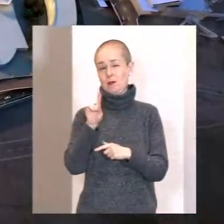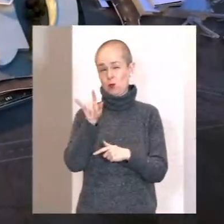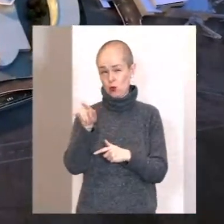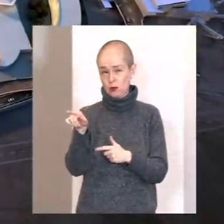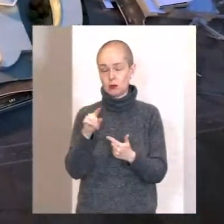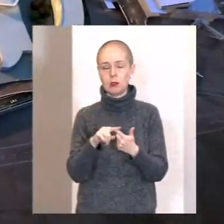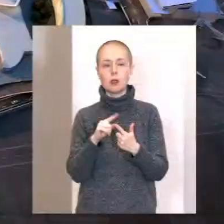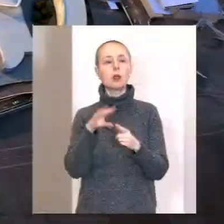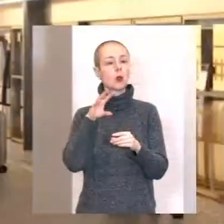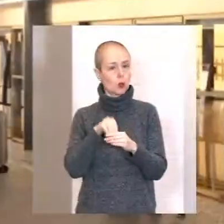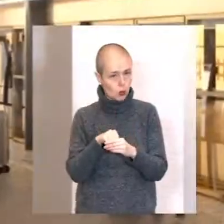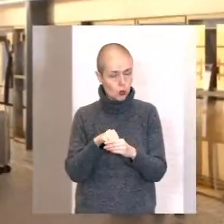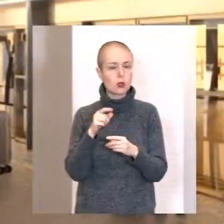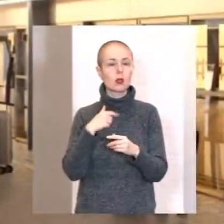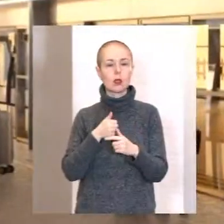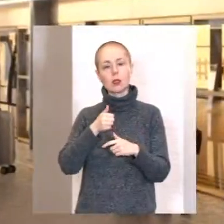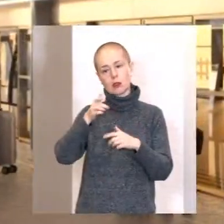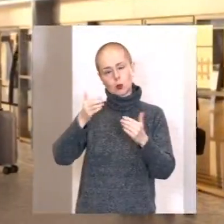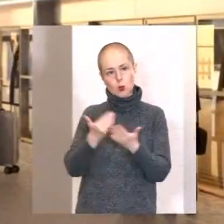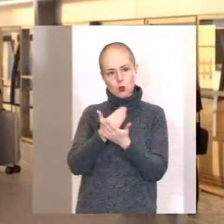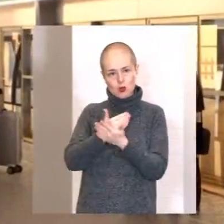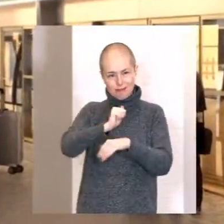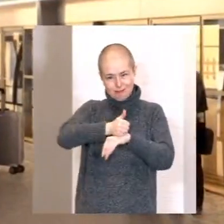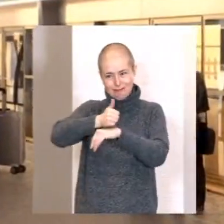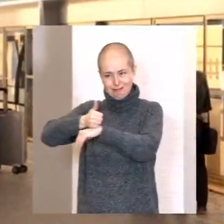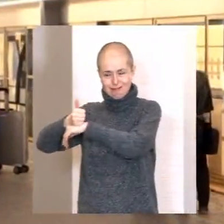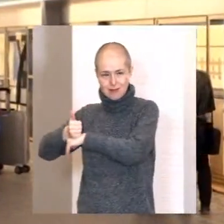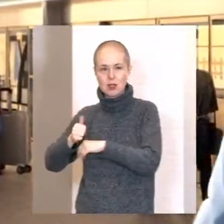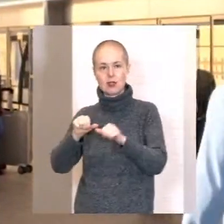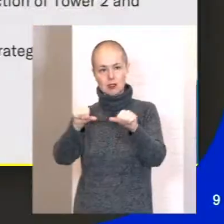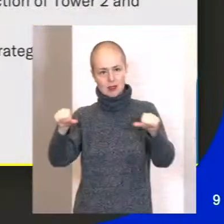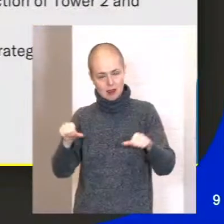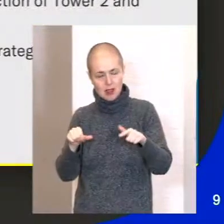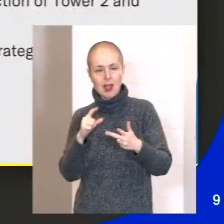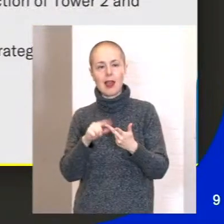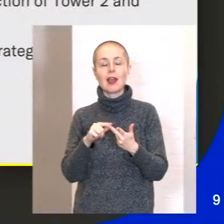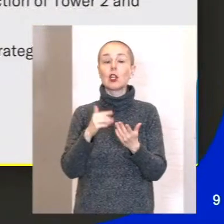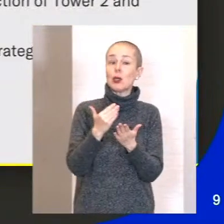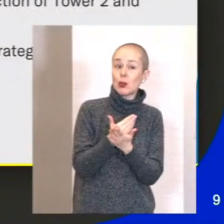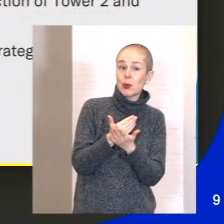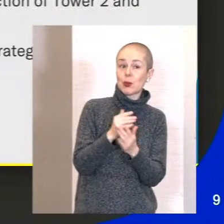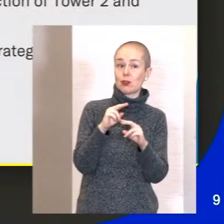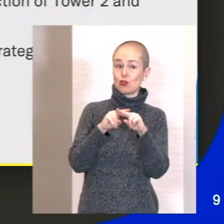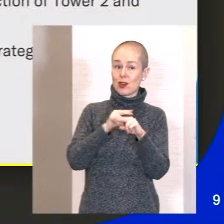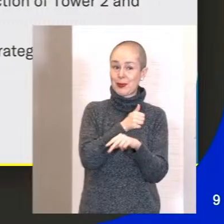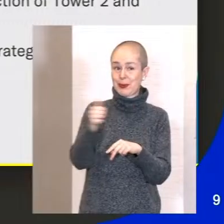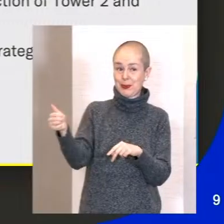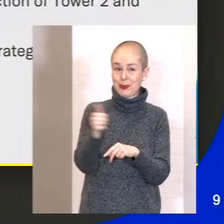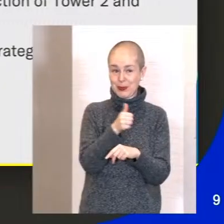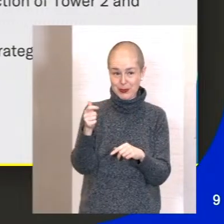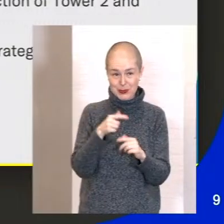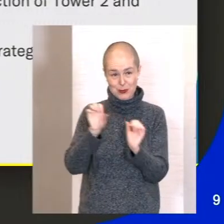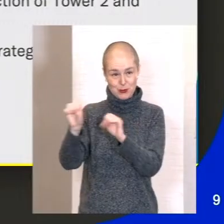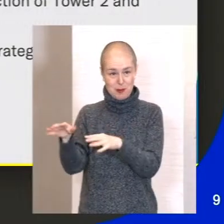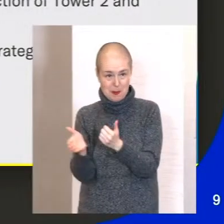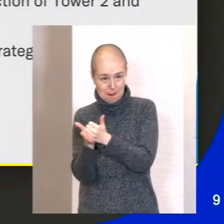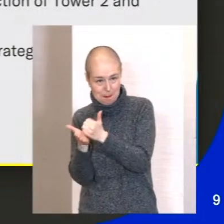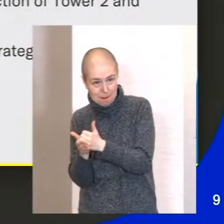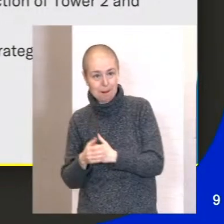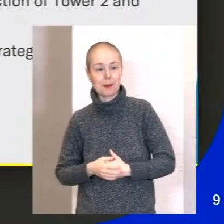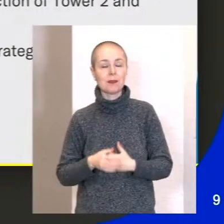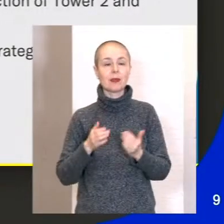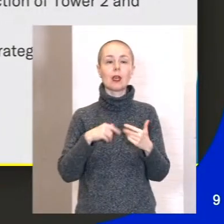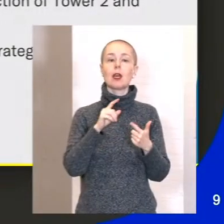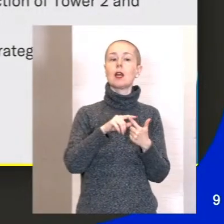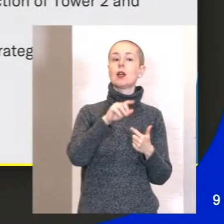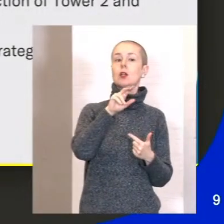including major terminals and brand new AirTrain cars and stations. At Newark Liberty, completing the replacement of the